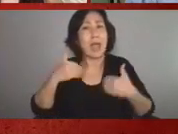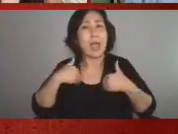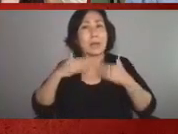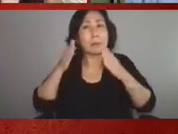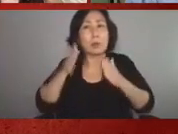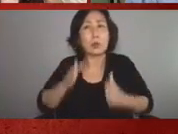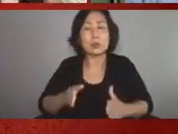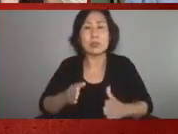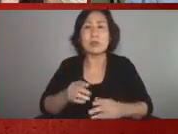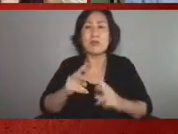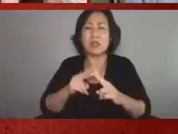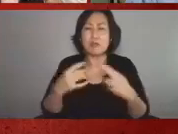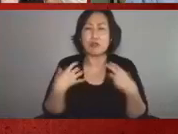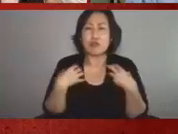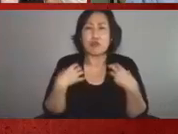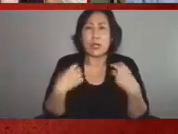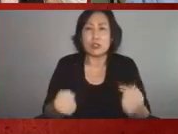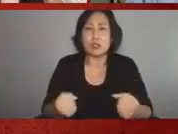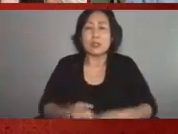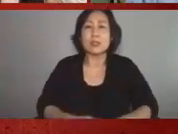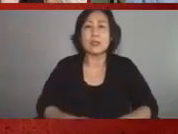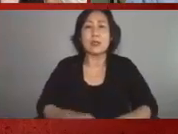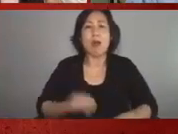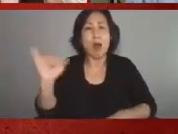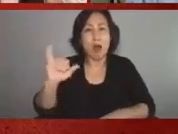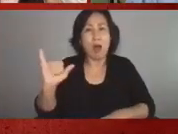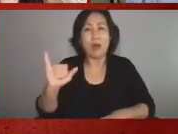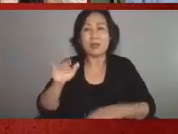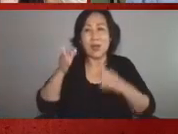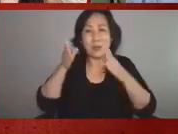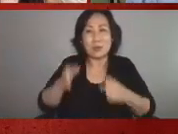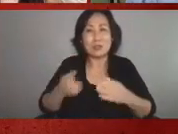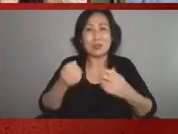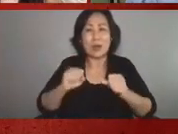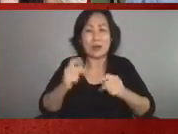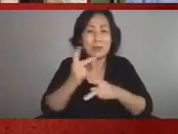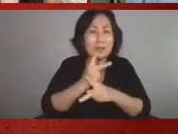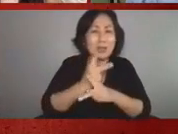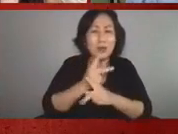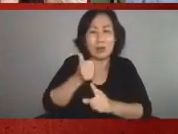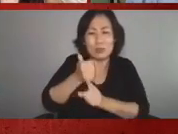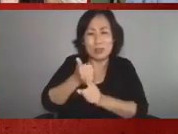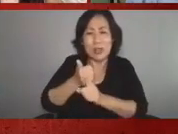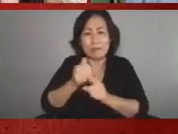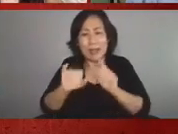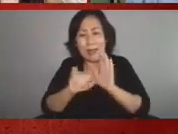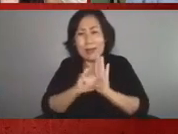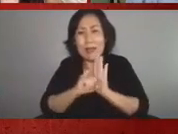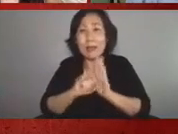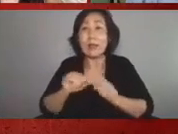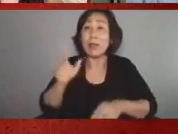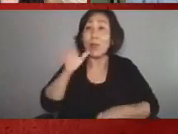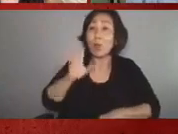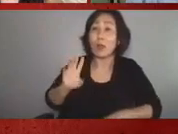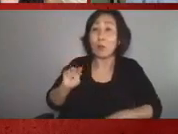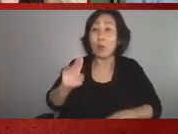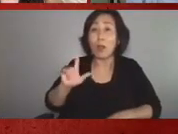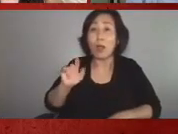this courageous and also trying to figure herself out. I mean, this woman goes on